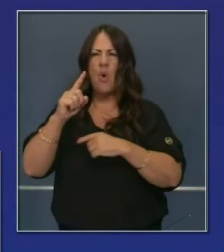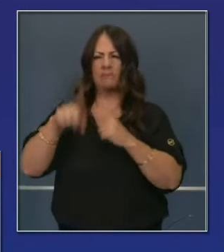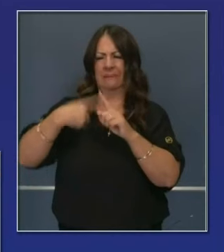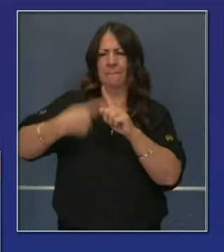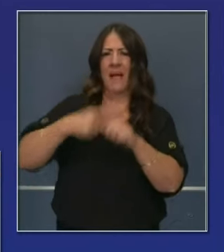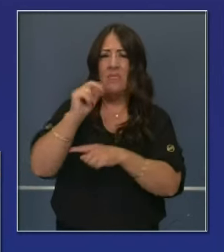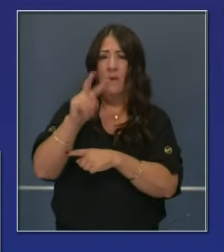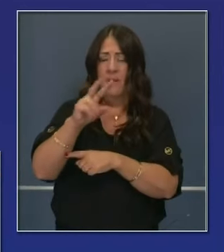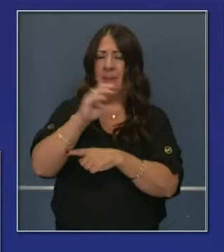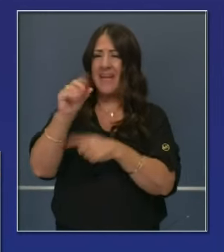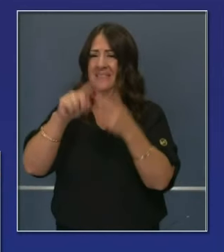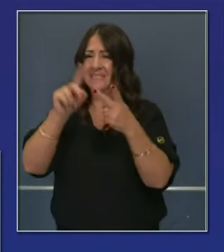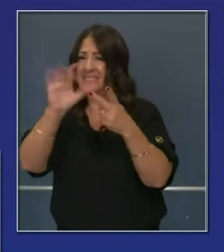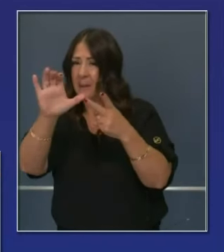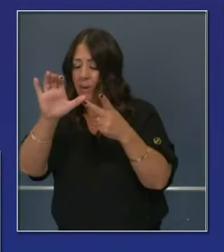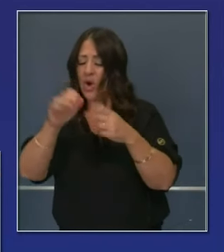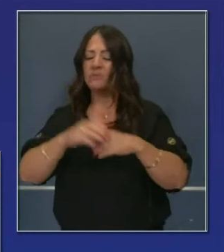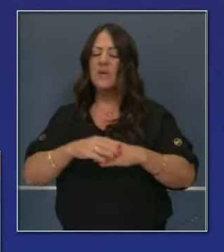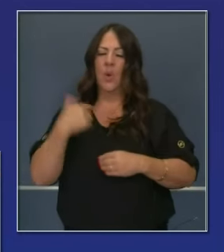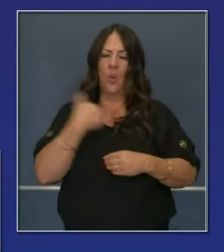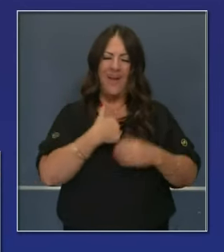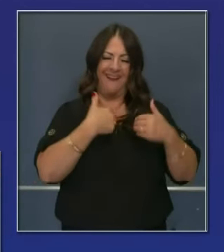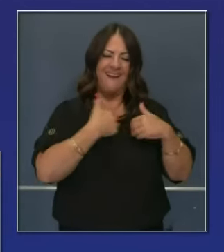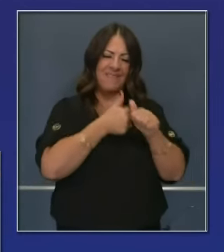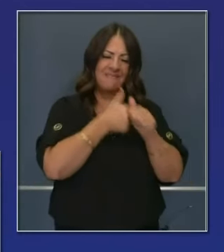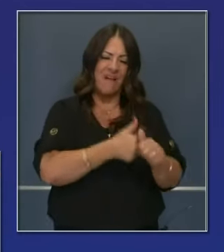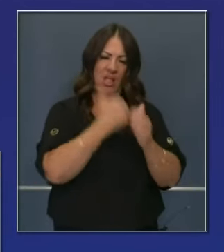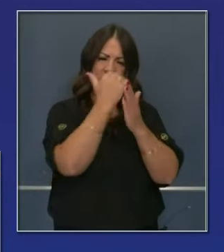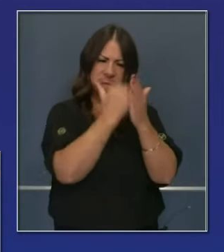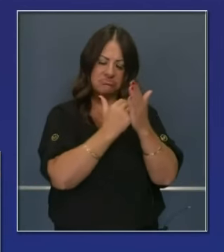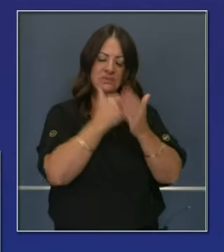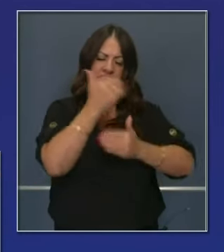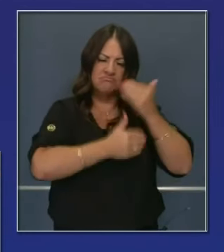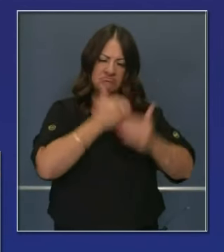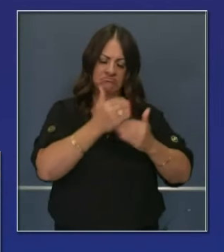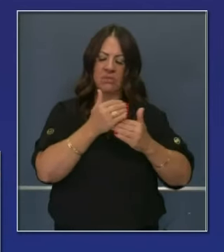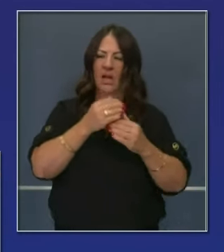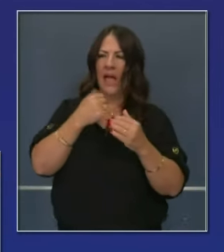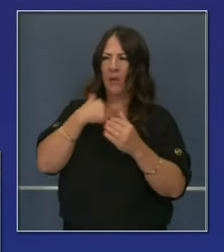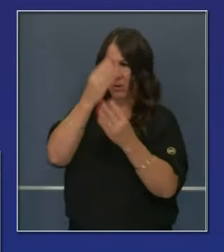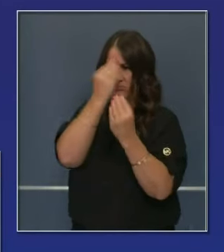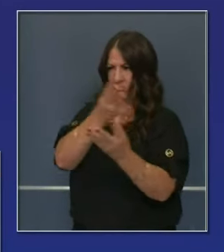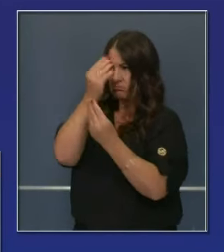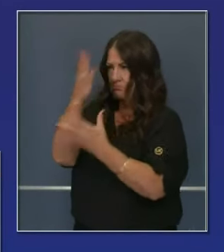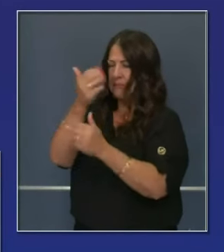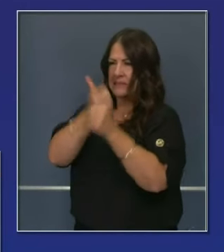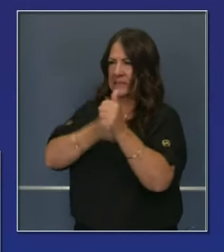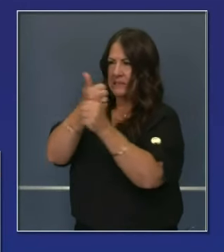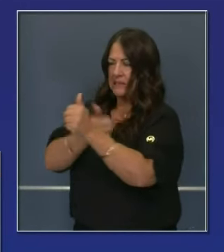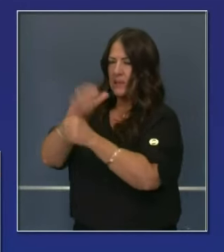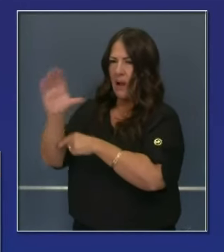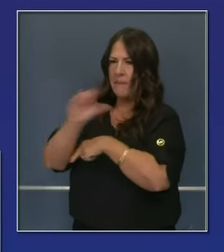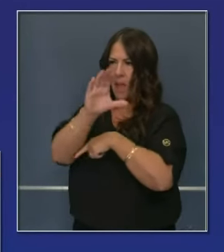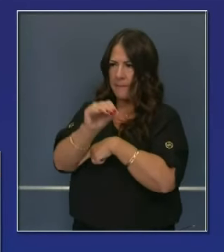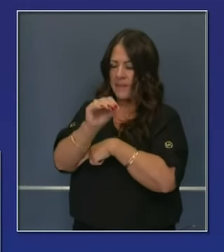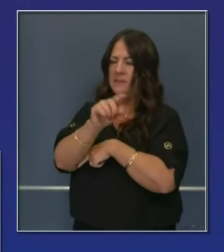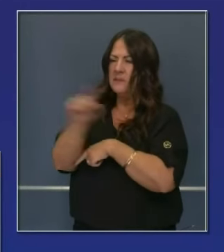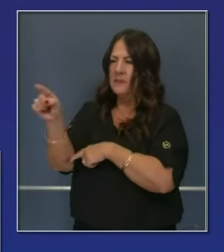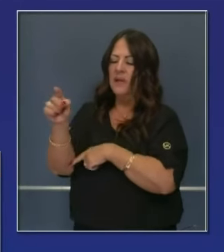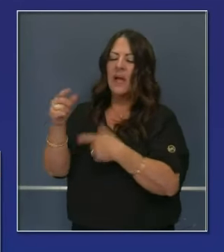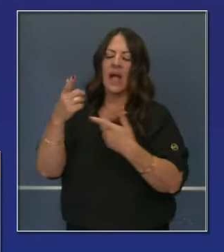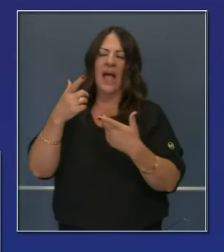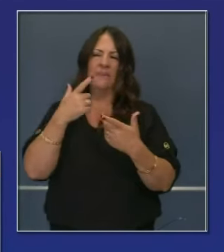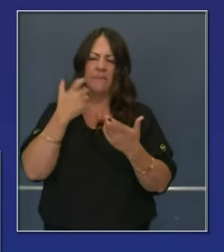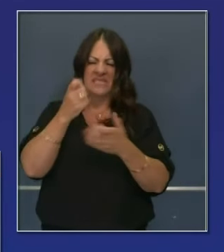have different protocols, processes, and procedures related to each company and their vaccines. They require different